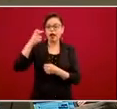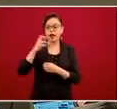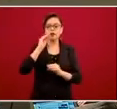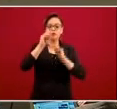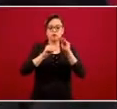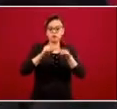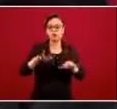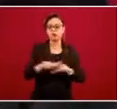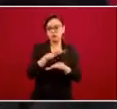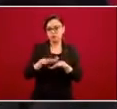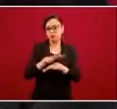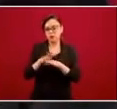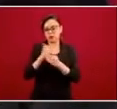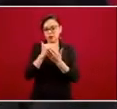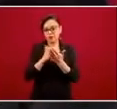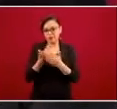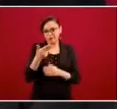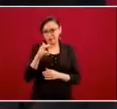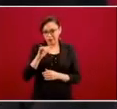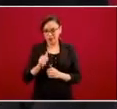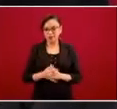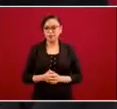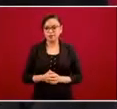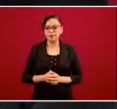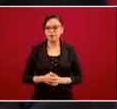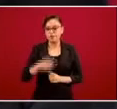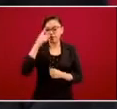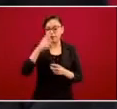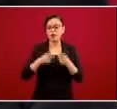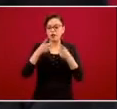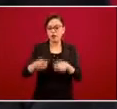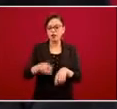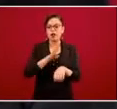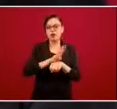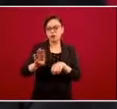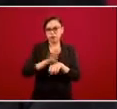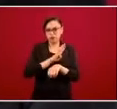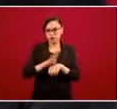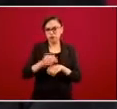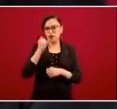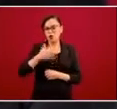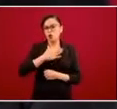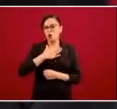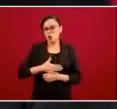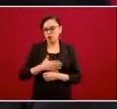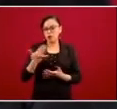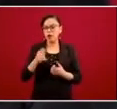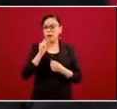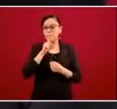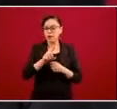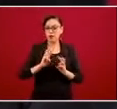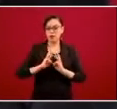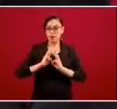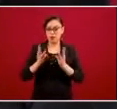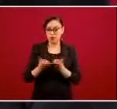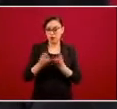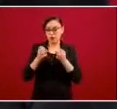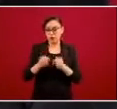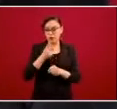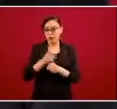The principles that we observe are the universal principles of justice,